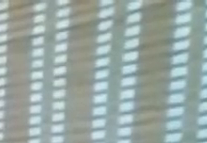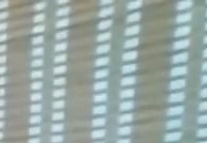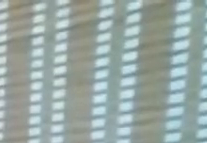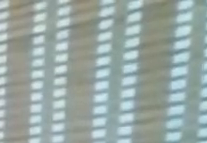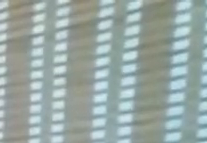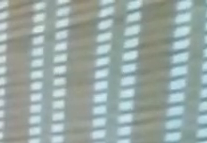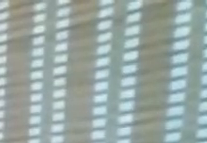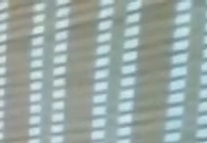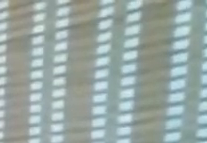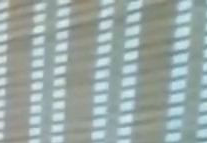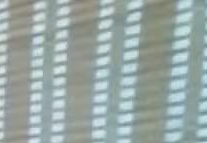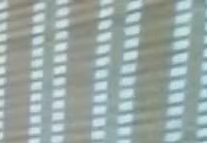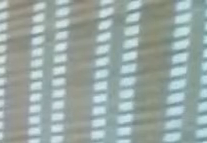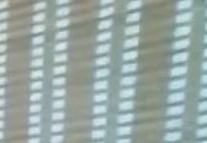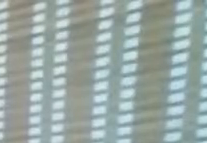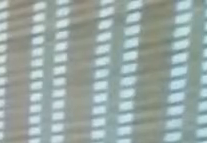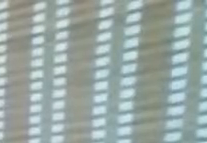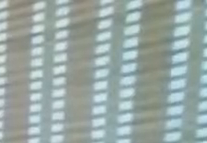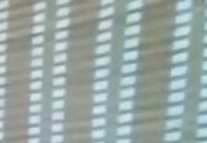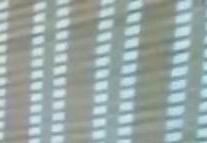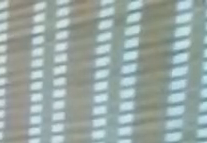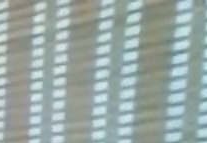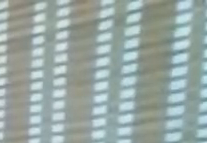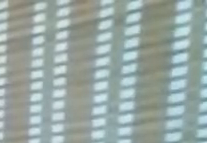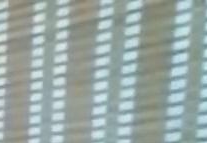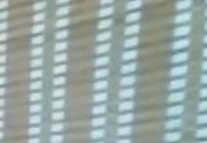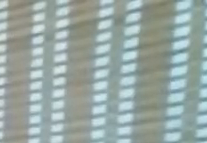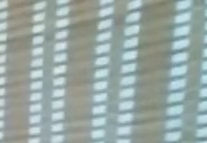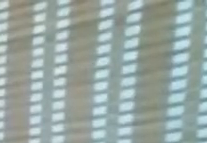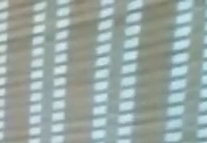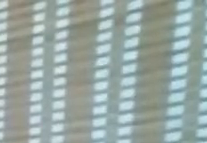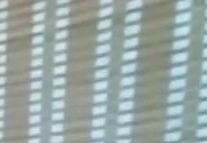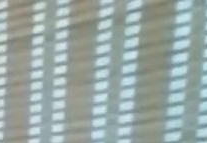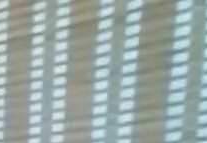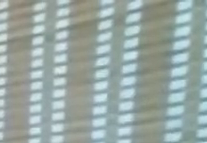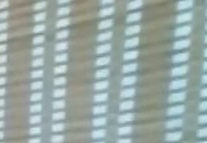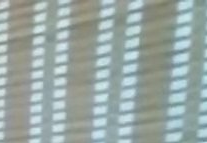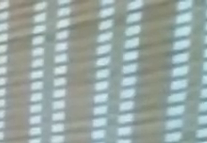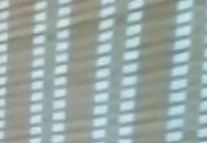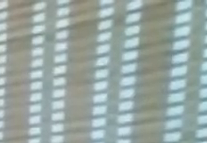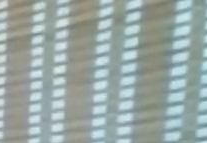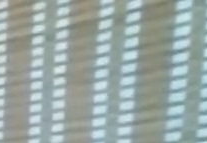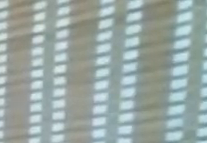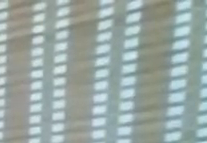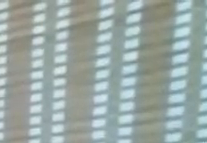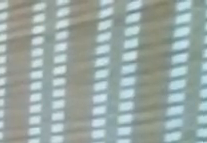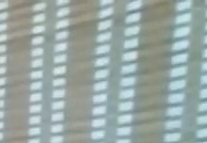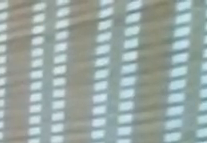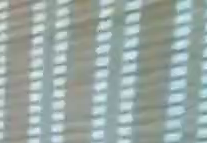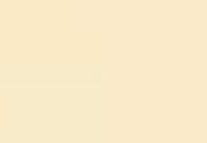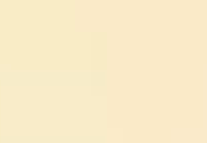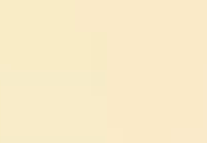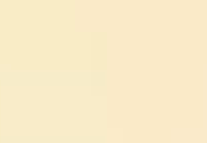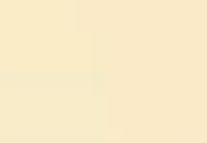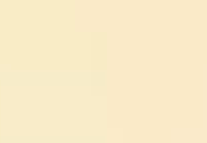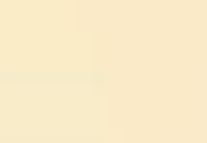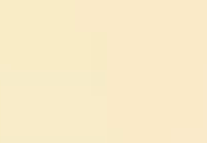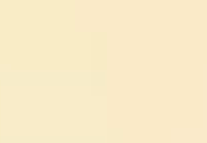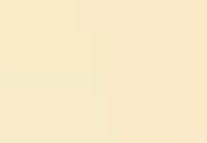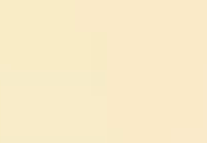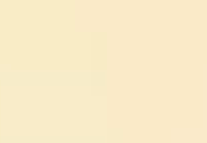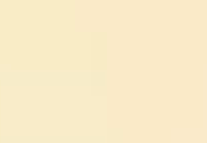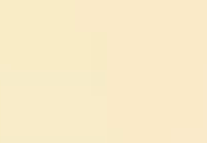Okay, so our facilitator is winding up their last